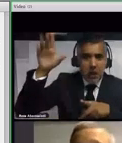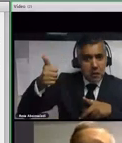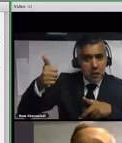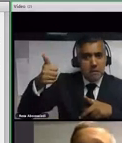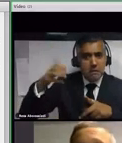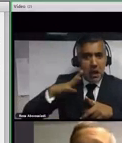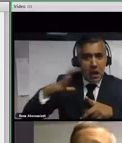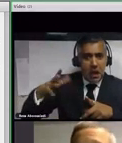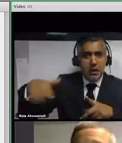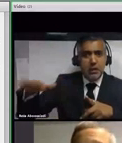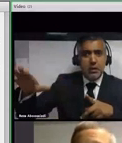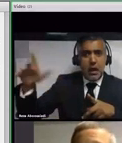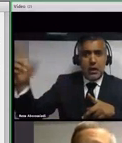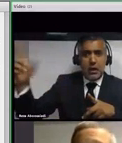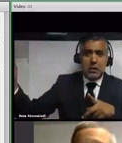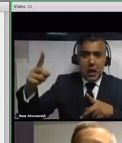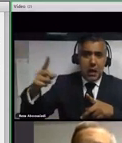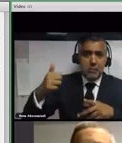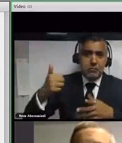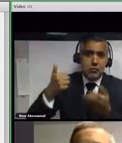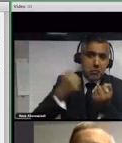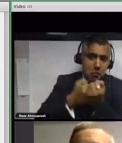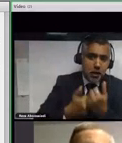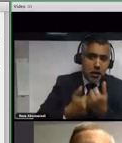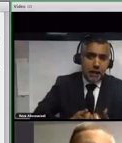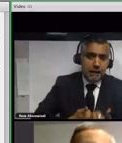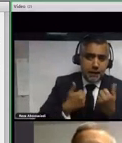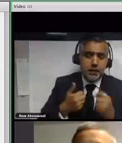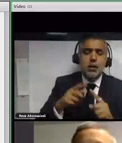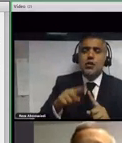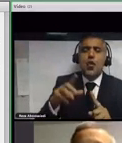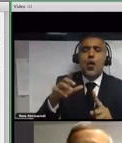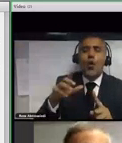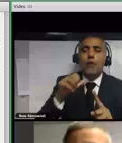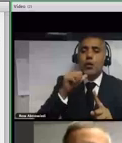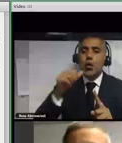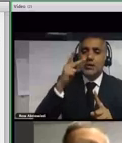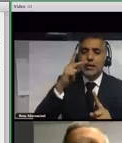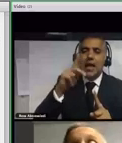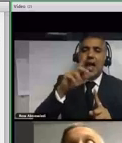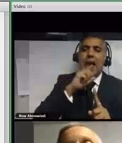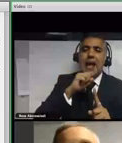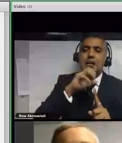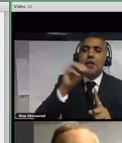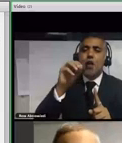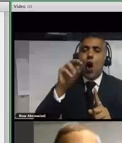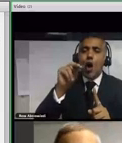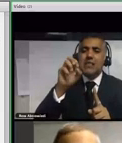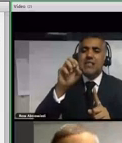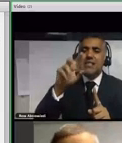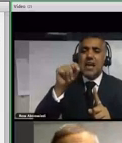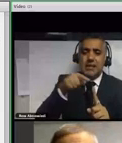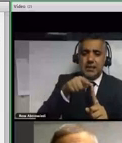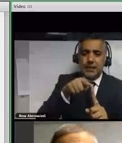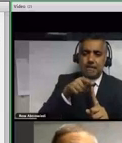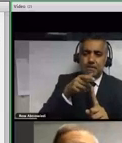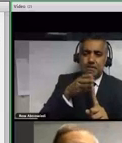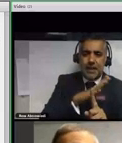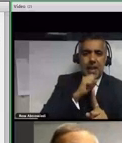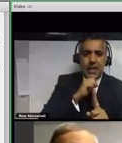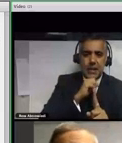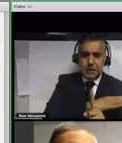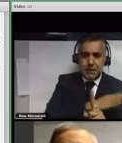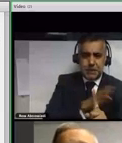them, who they can live with, right? So if we don't take into account the age of onset, we can underestimate the impact